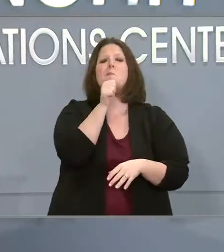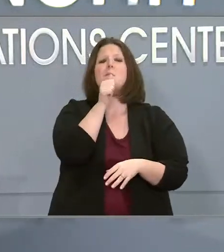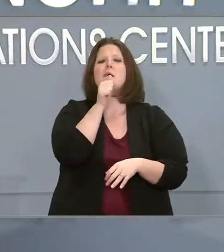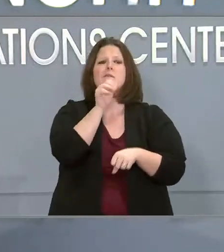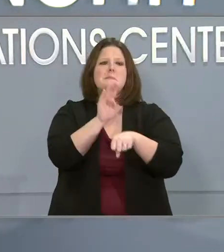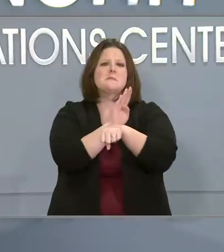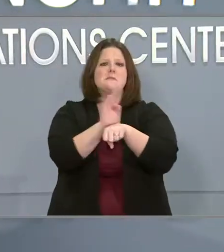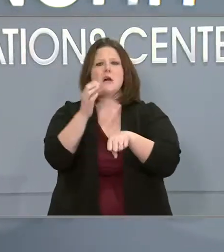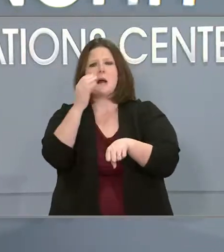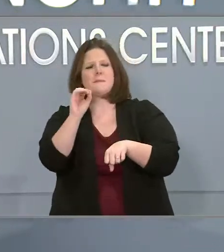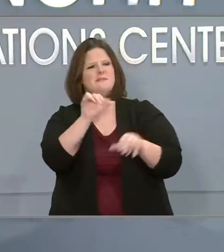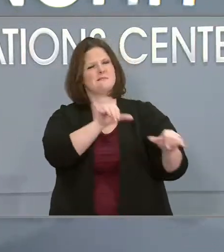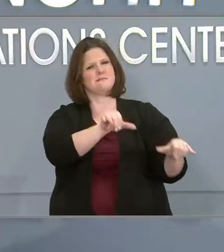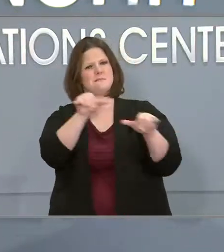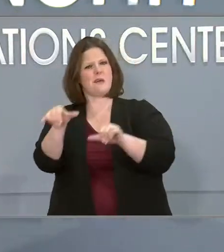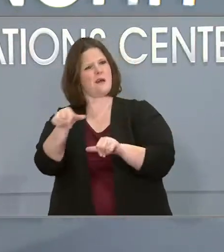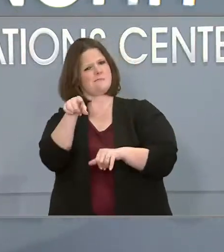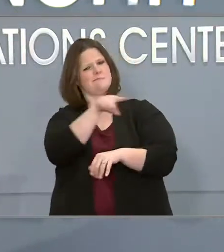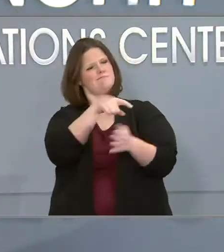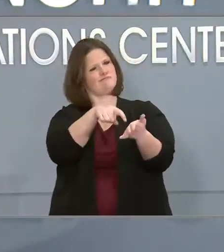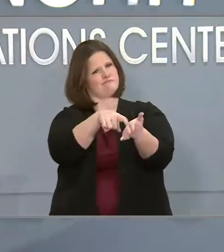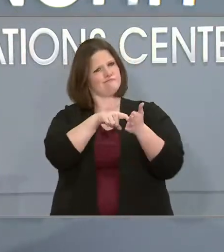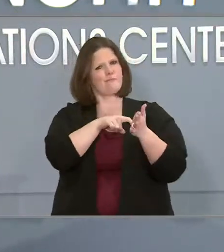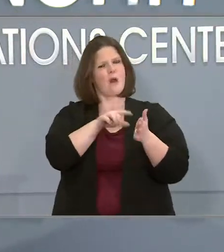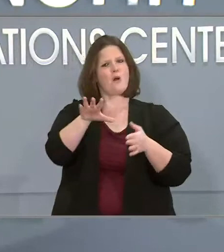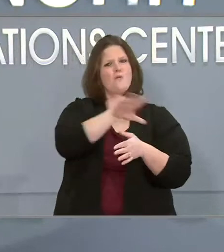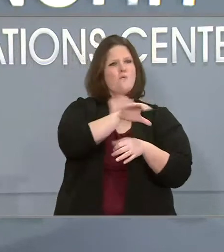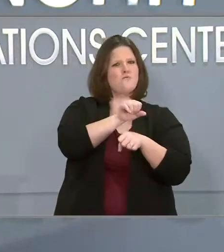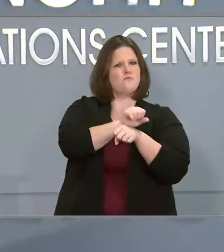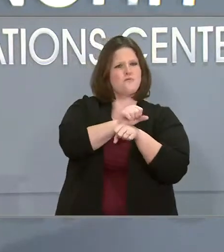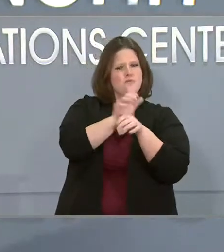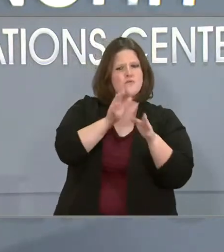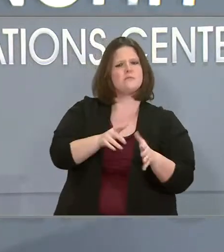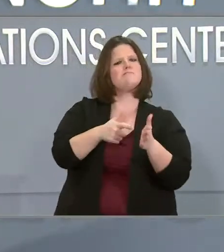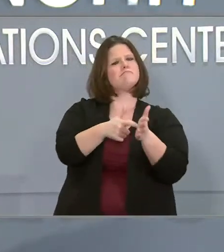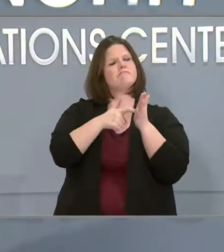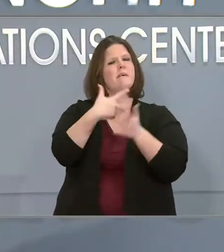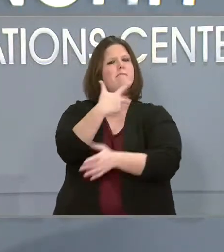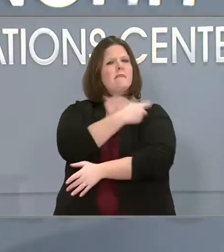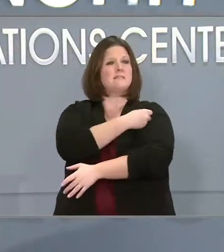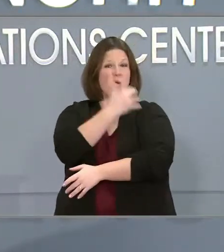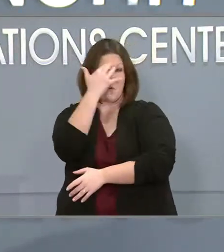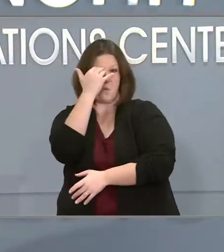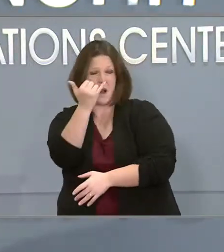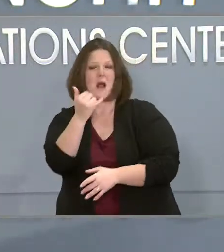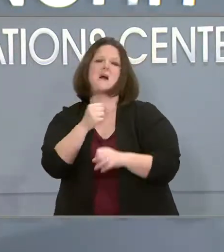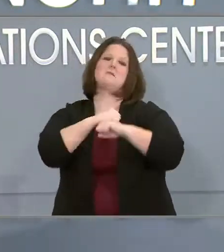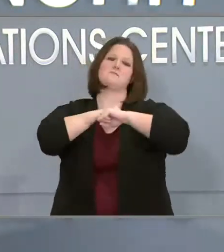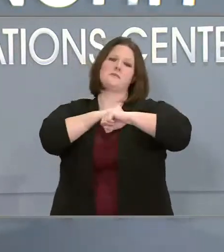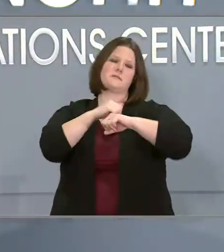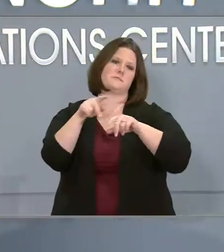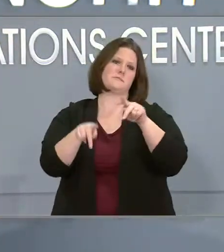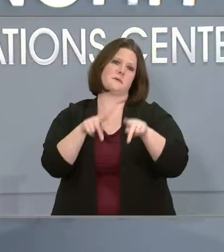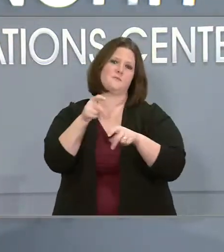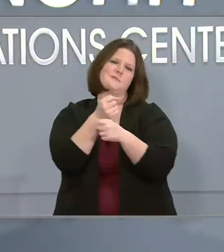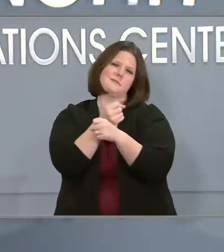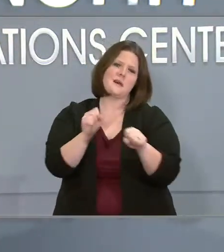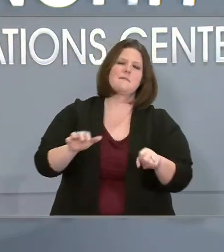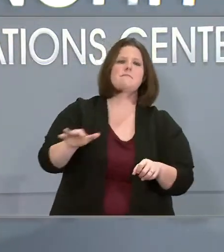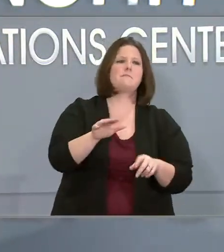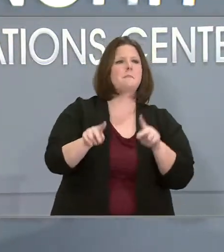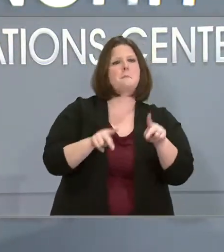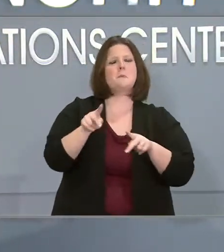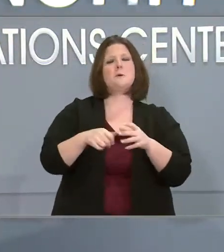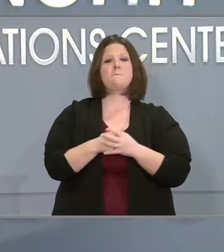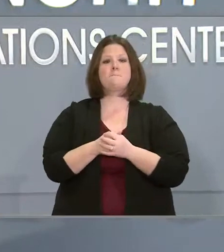workers and customers because you're making the right call to keep people safe. Before Thanksgiving, I signed a